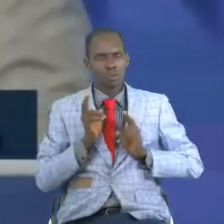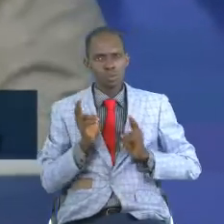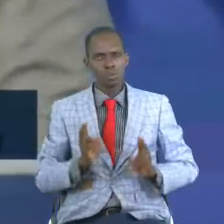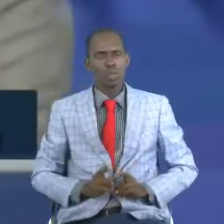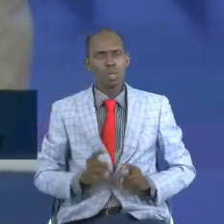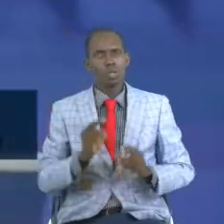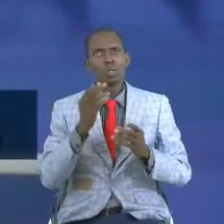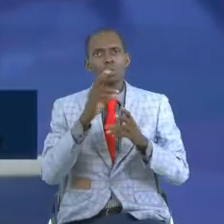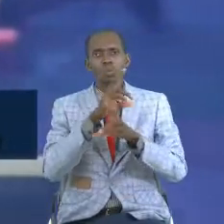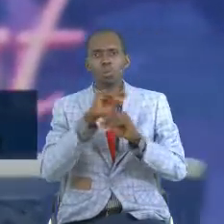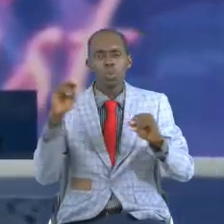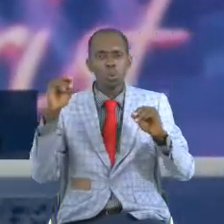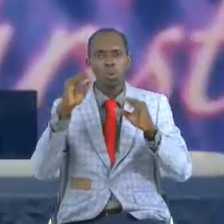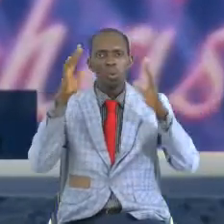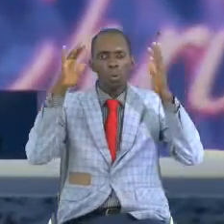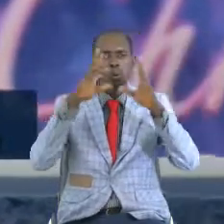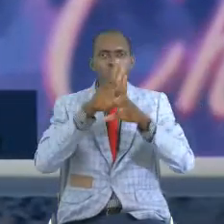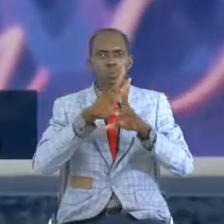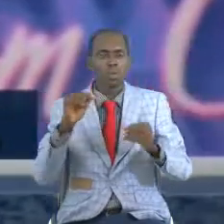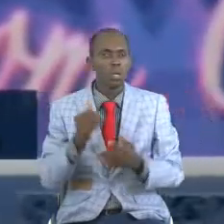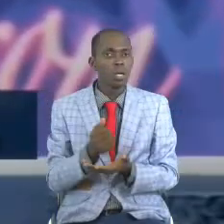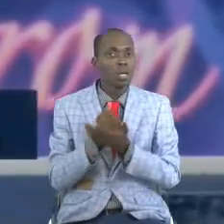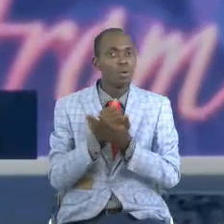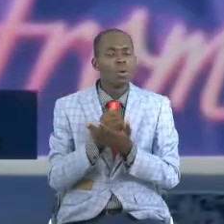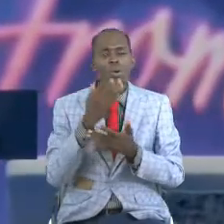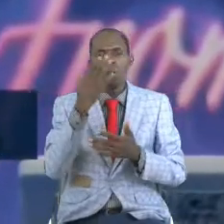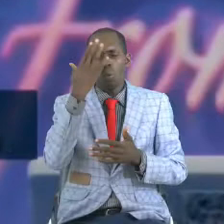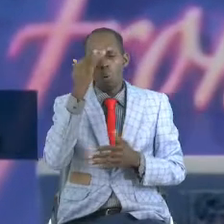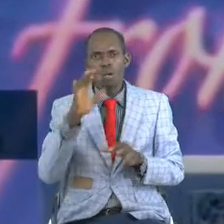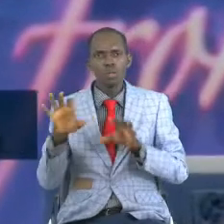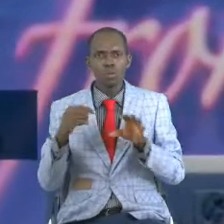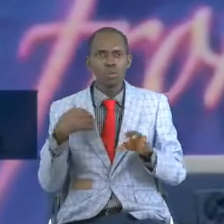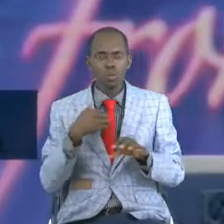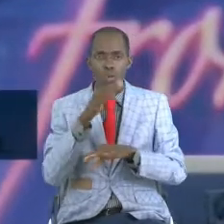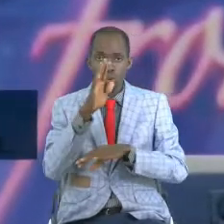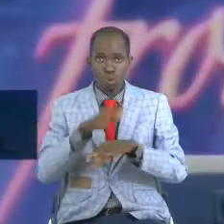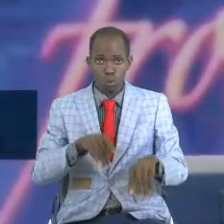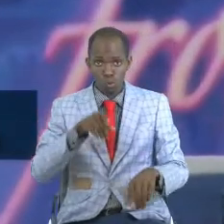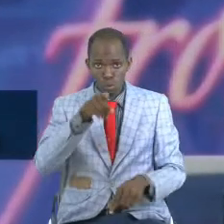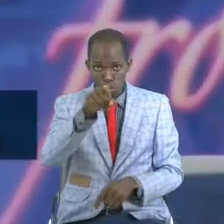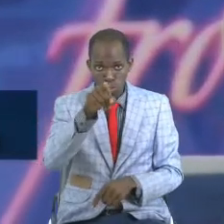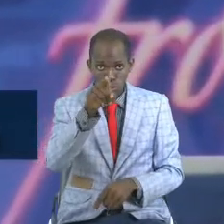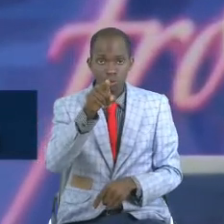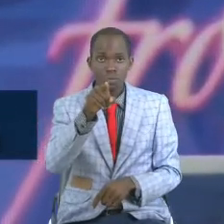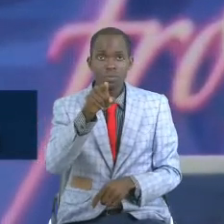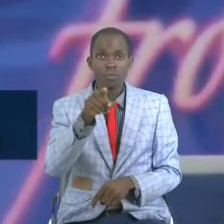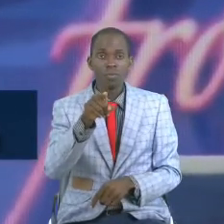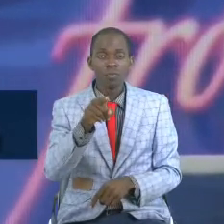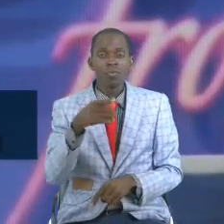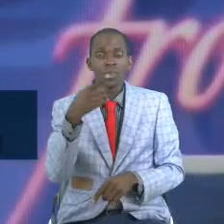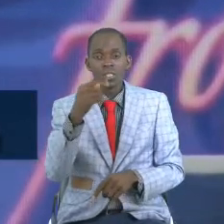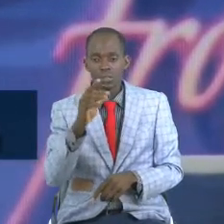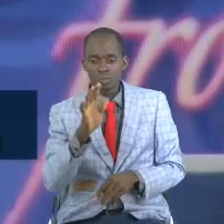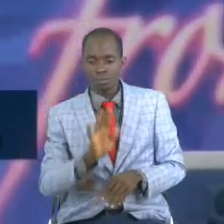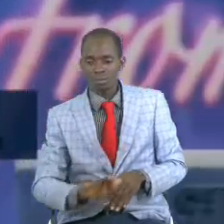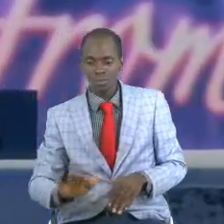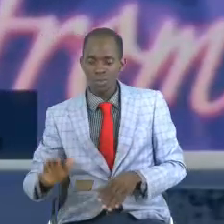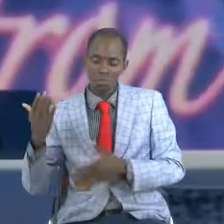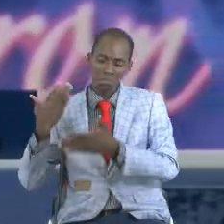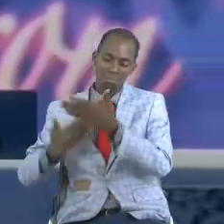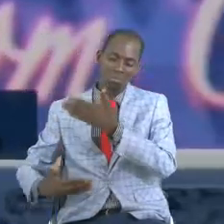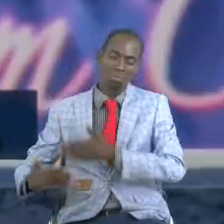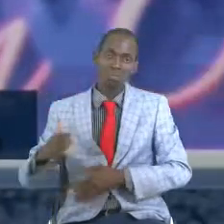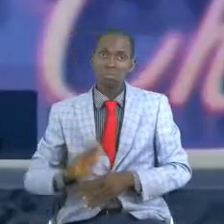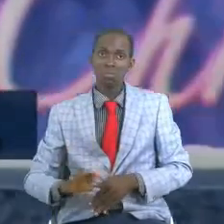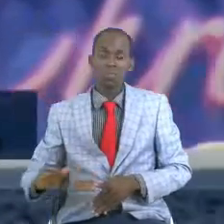it a little further. Why do we refer to you, descendant of Adam and Eve? Why do we refer